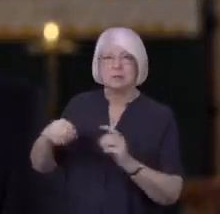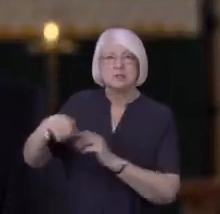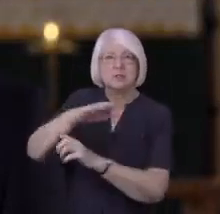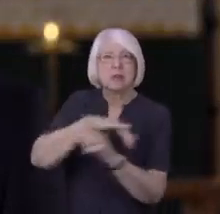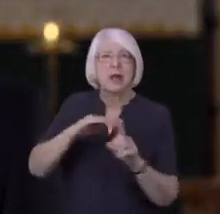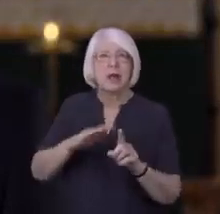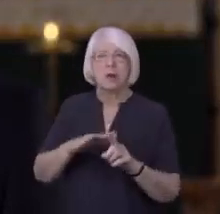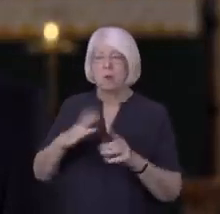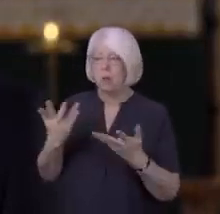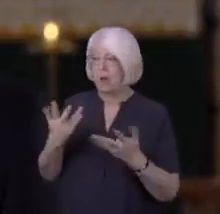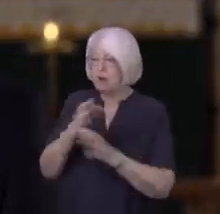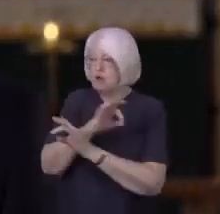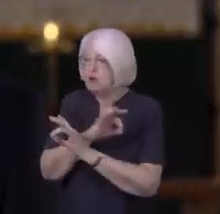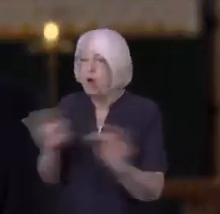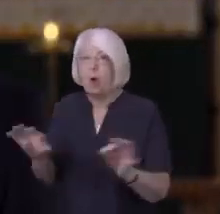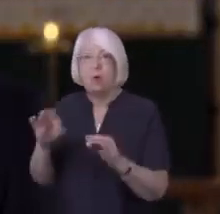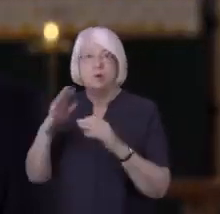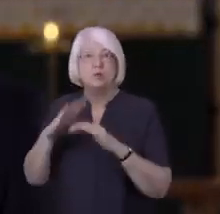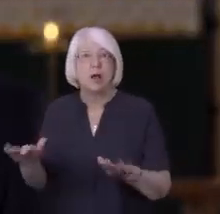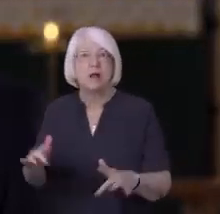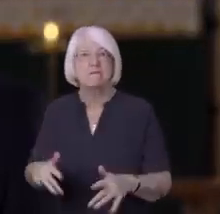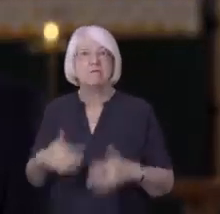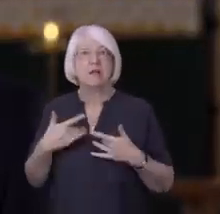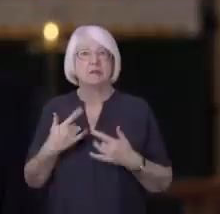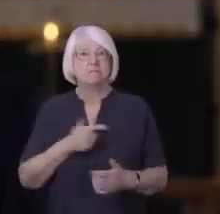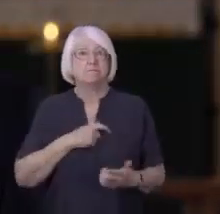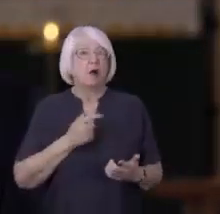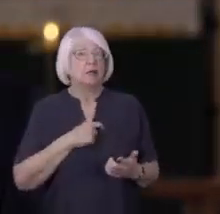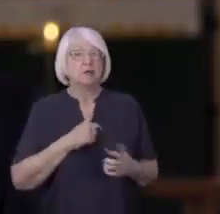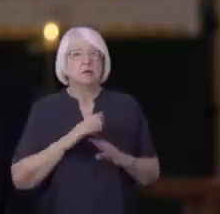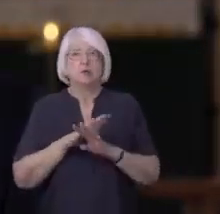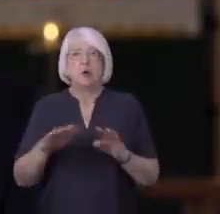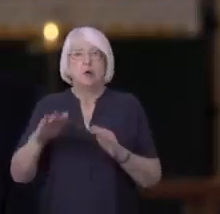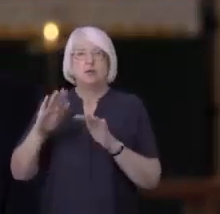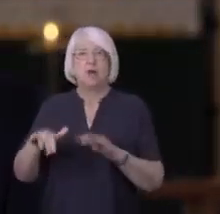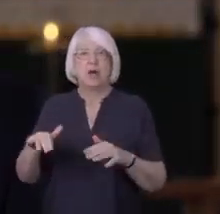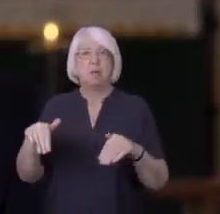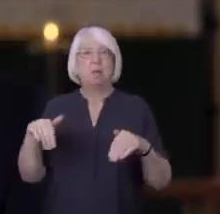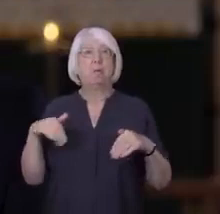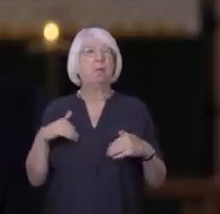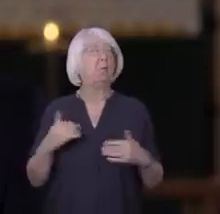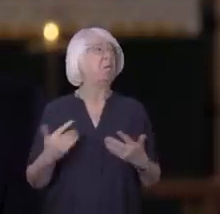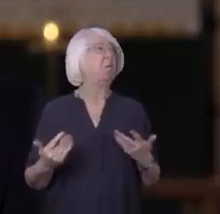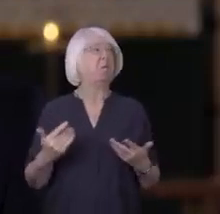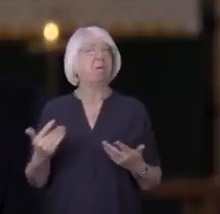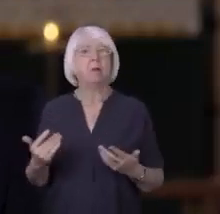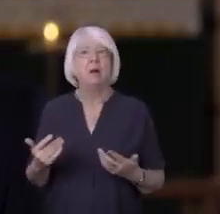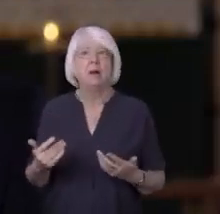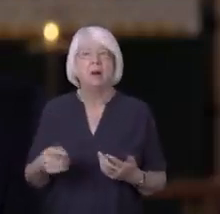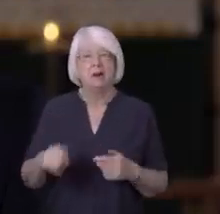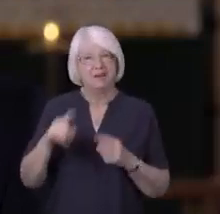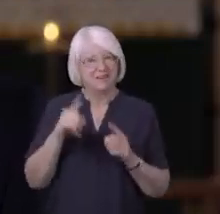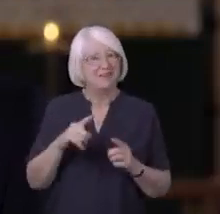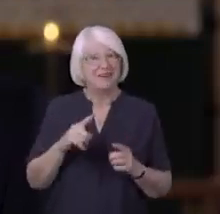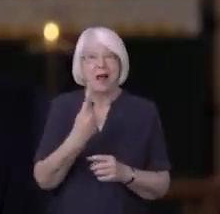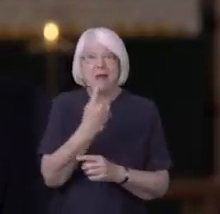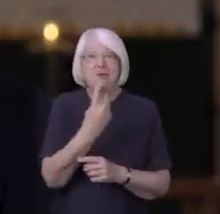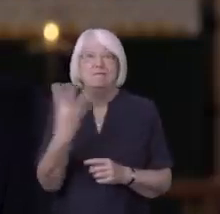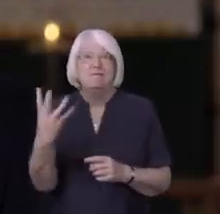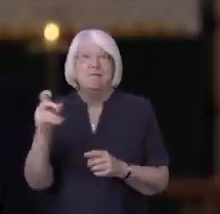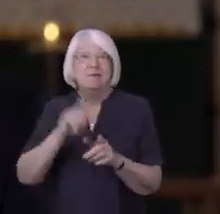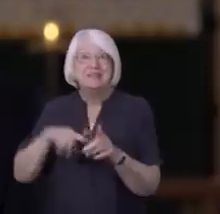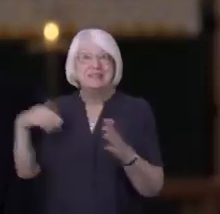child should be frightened and no child should be left behind. And 140 years later, we still hold on to that big, bold